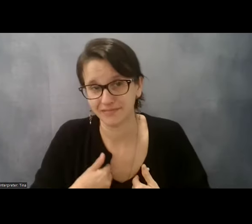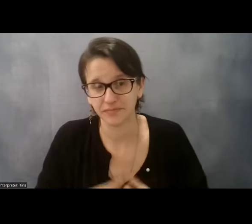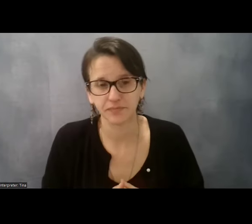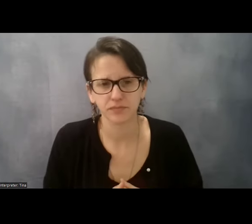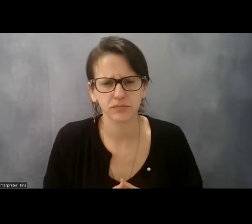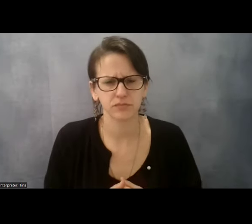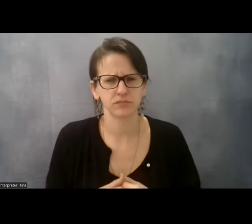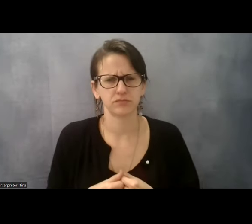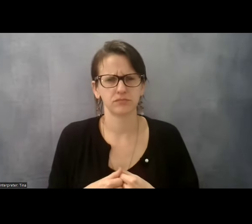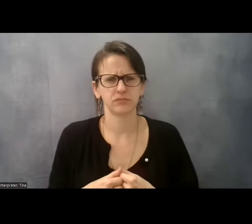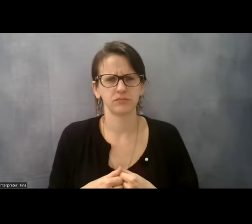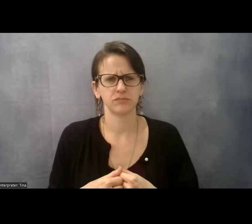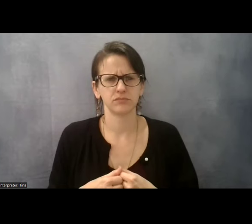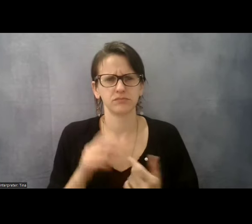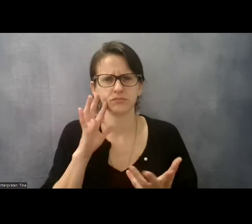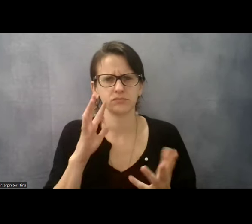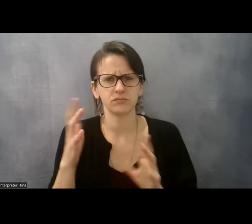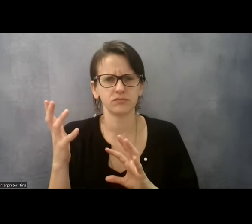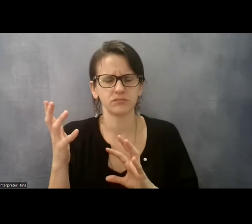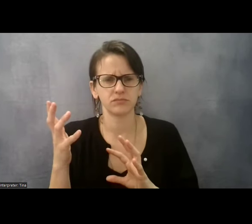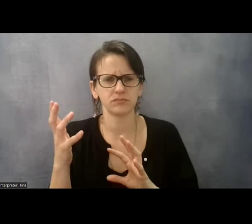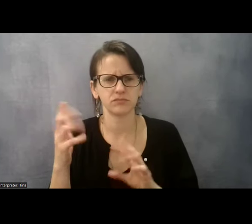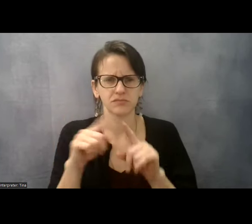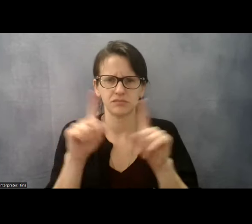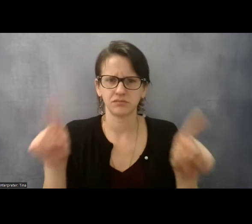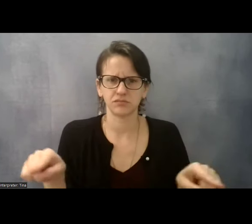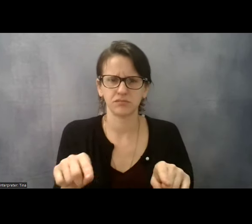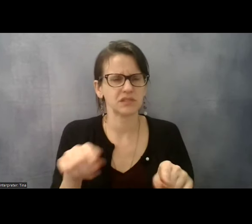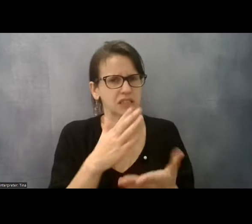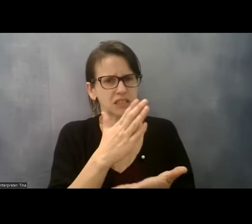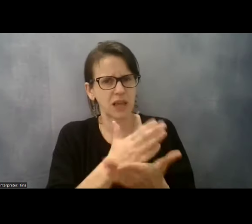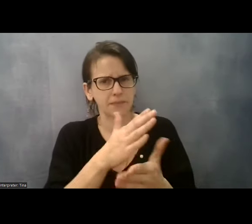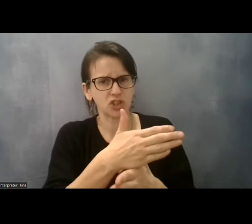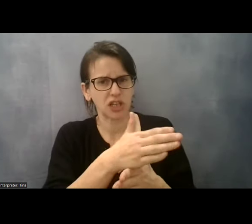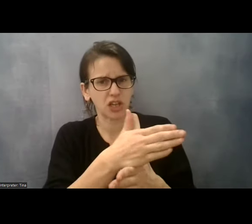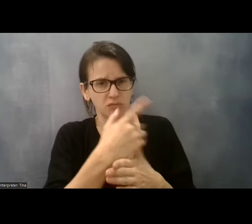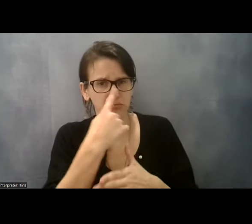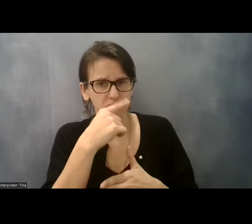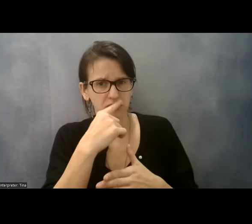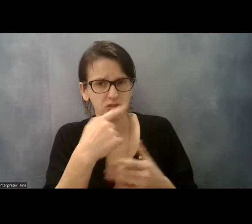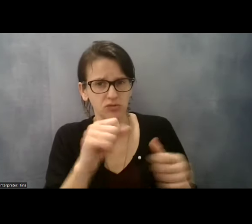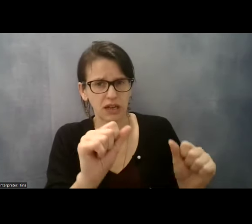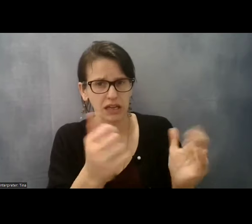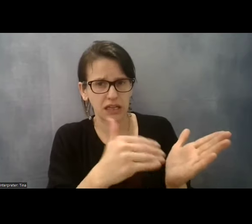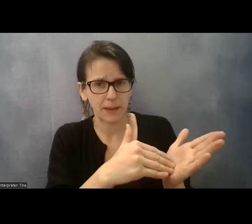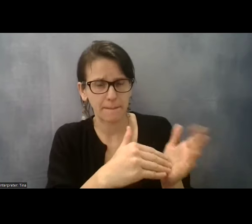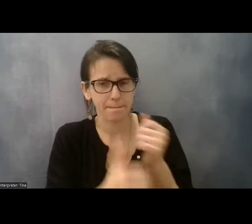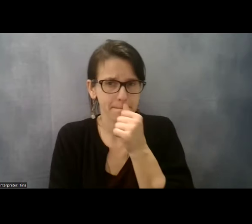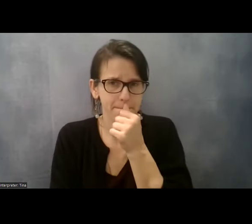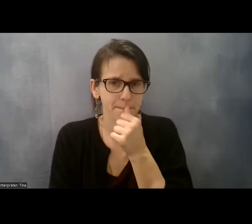How come we're not? It looks like you just stopped sharing by accident. Can you try again? Okay,